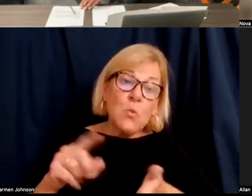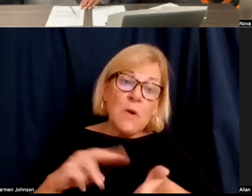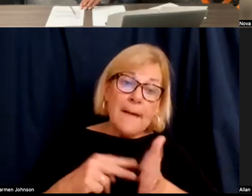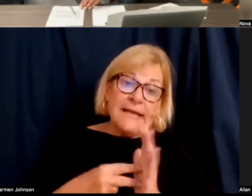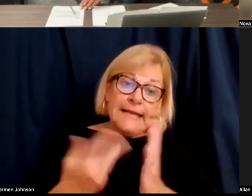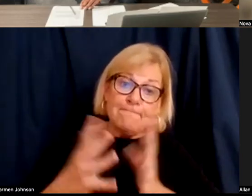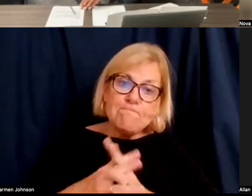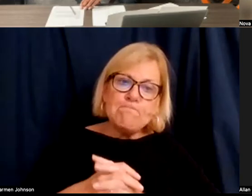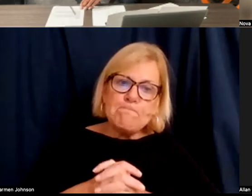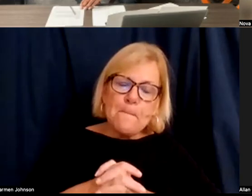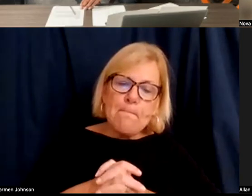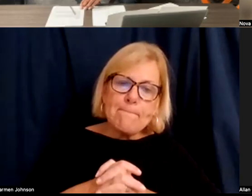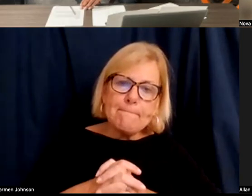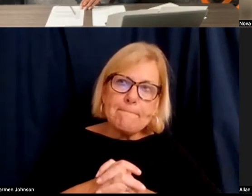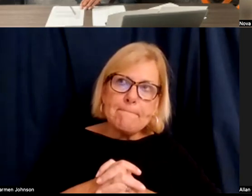that